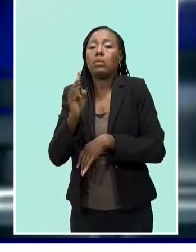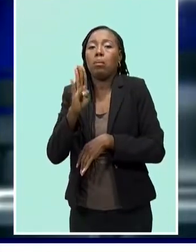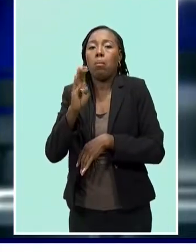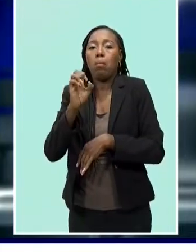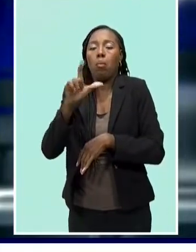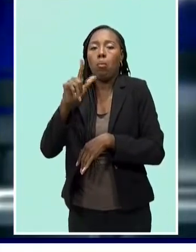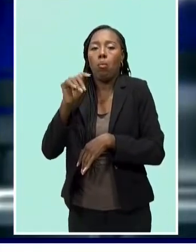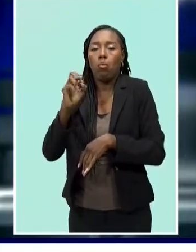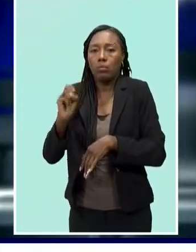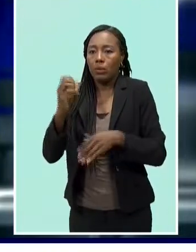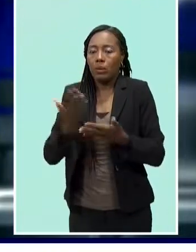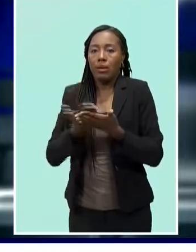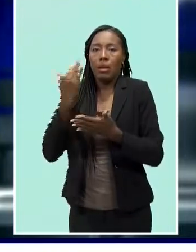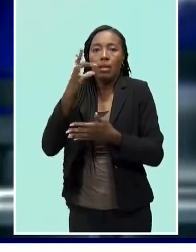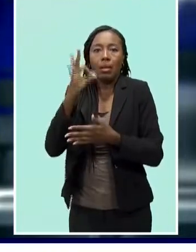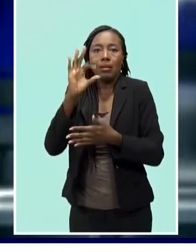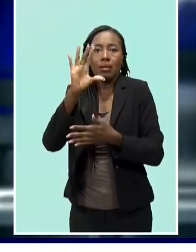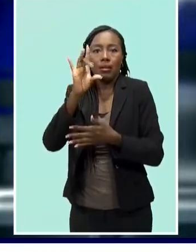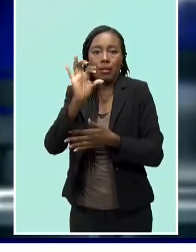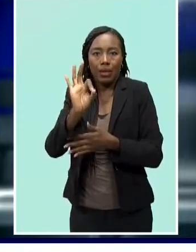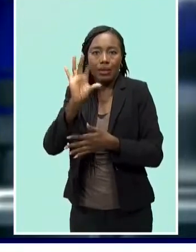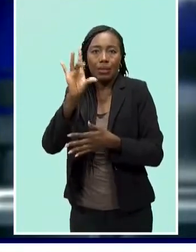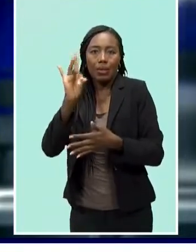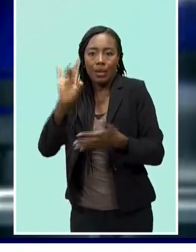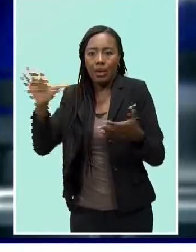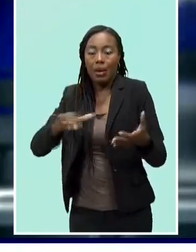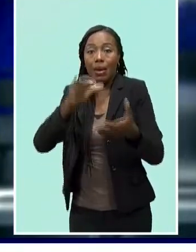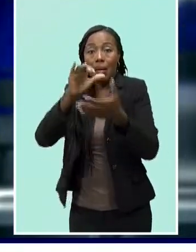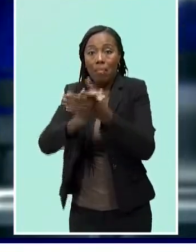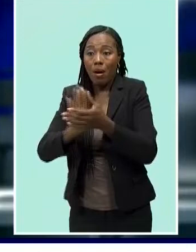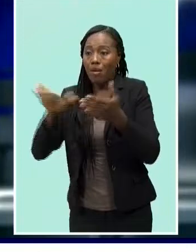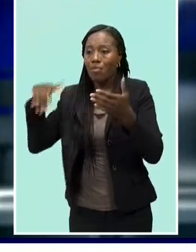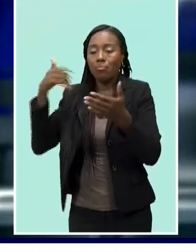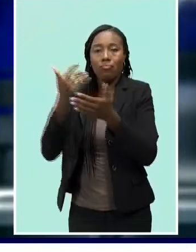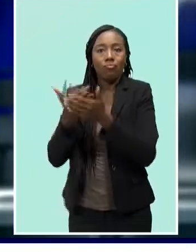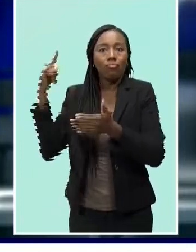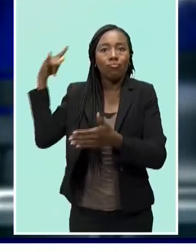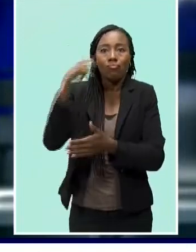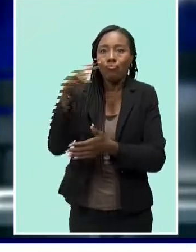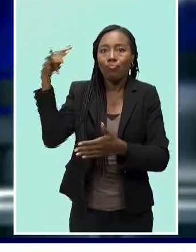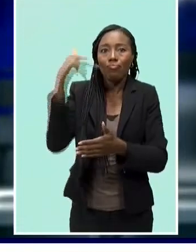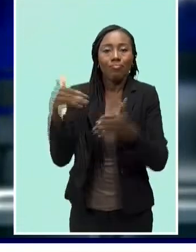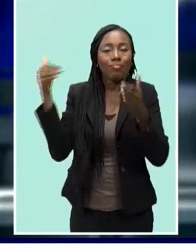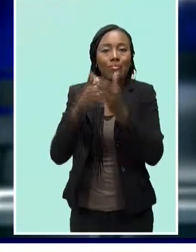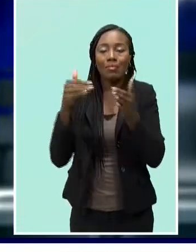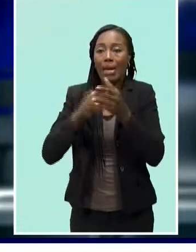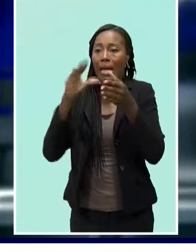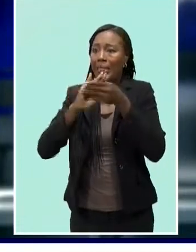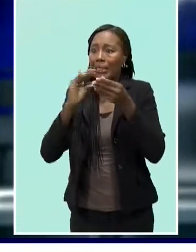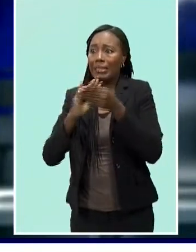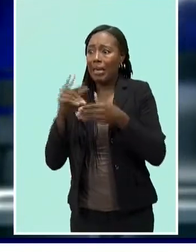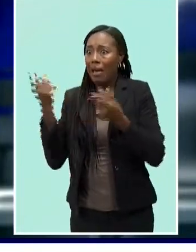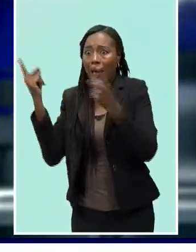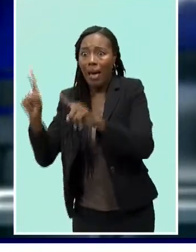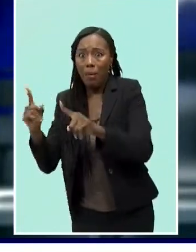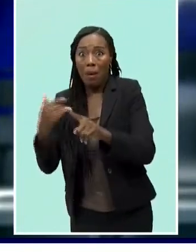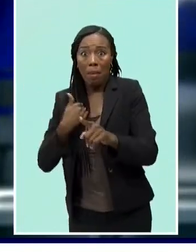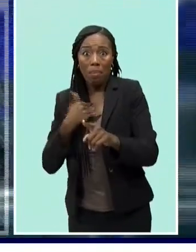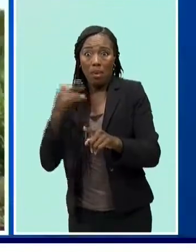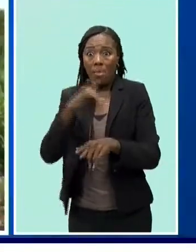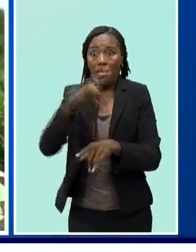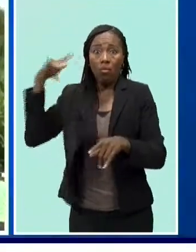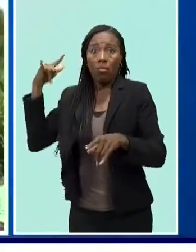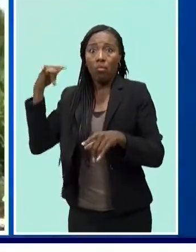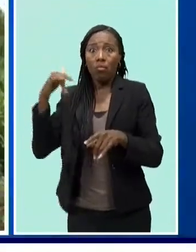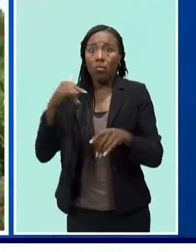in 1998 and have been coming to the island regularly since then. They say the incident will not stop them from returning. We'll